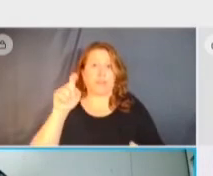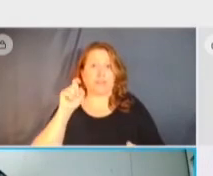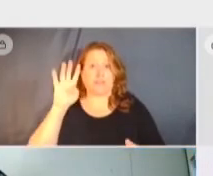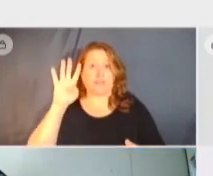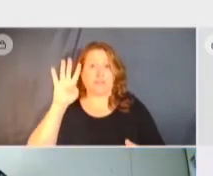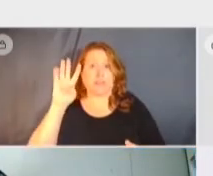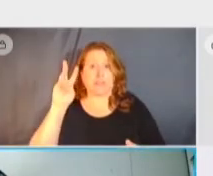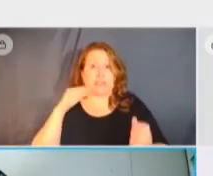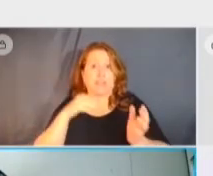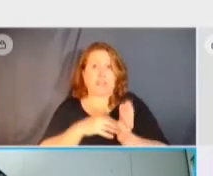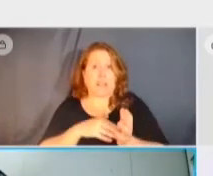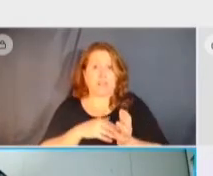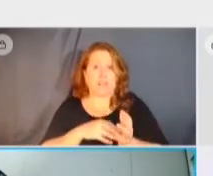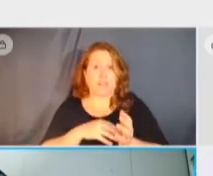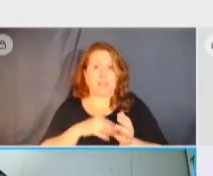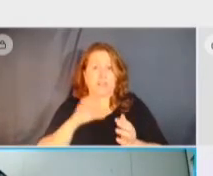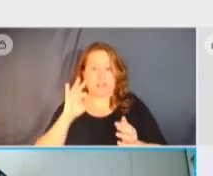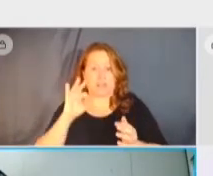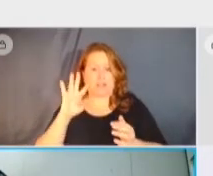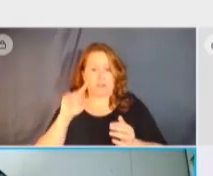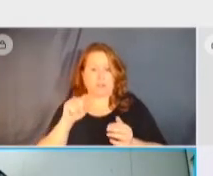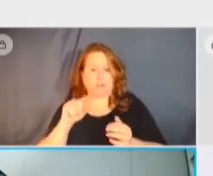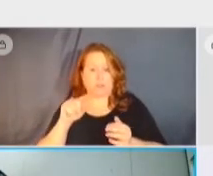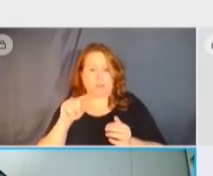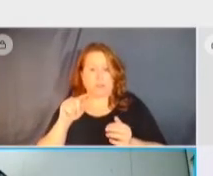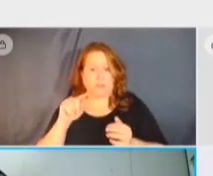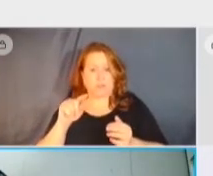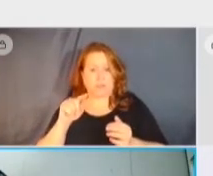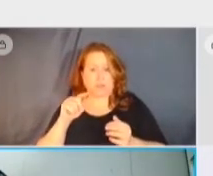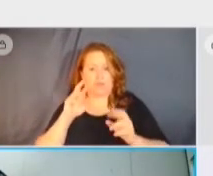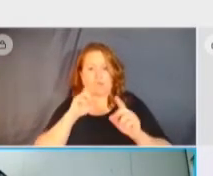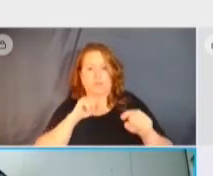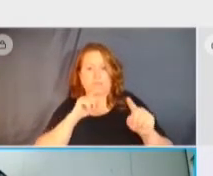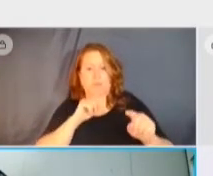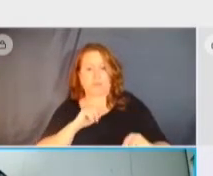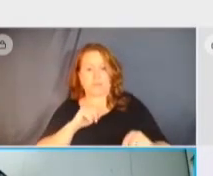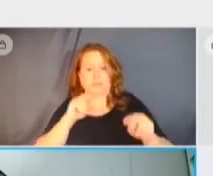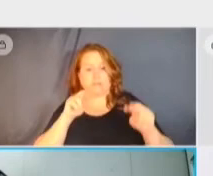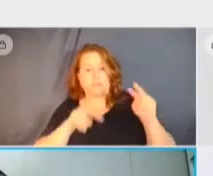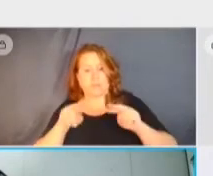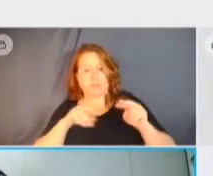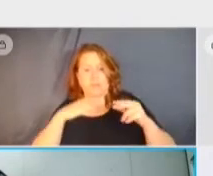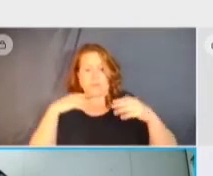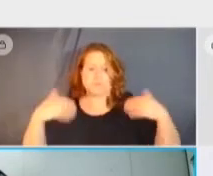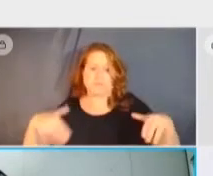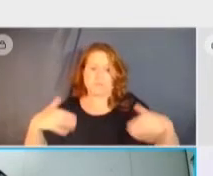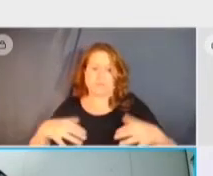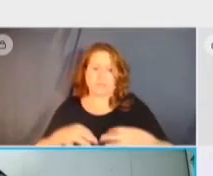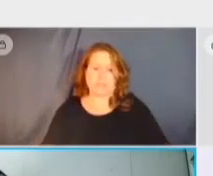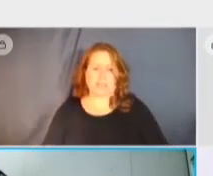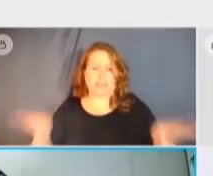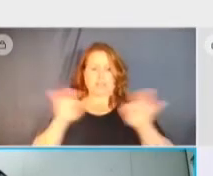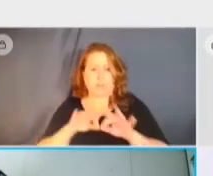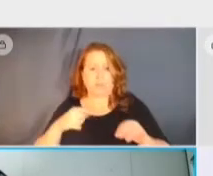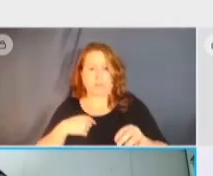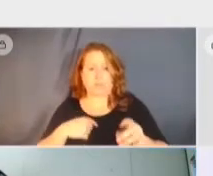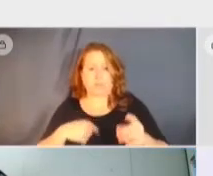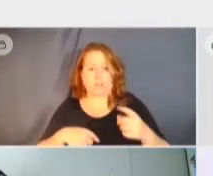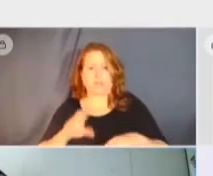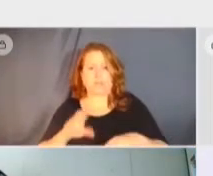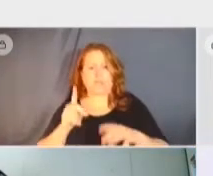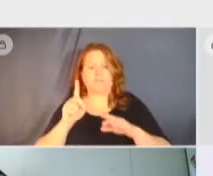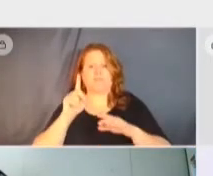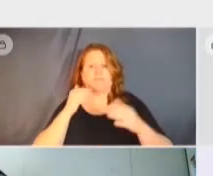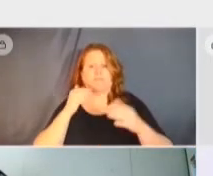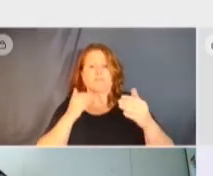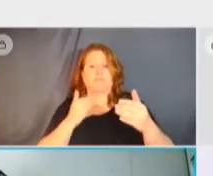146,941 reports reviewed, which is significant. We're coming up on 150,000 reports